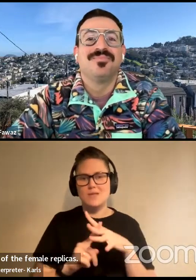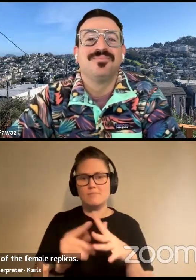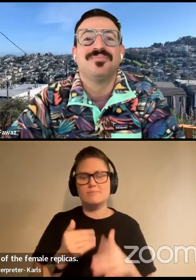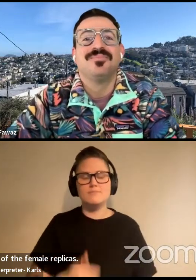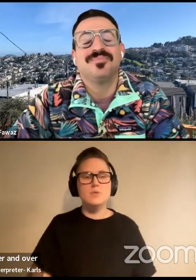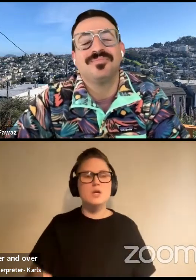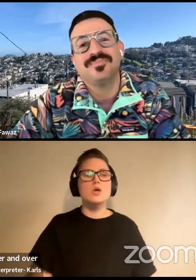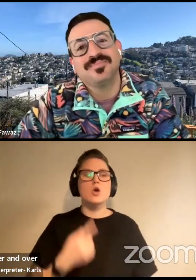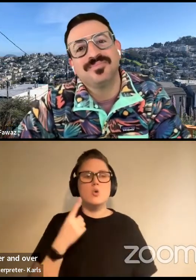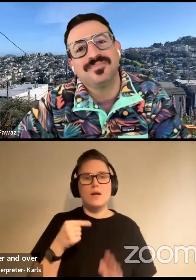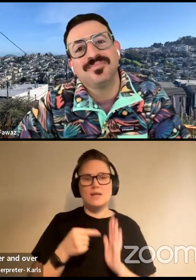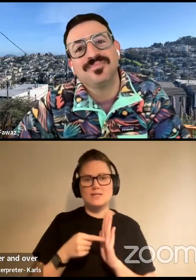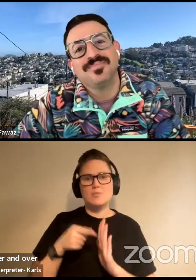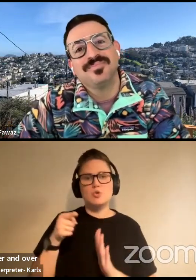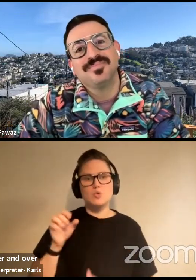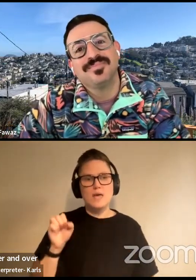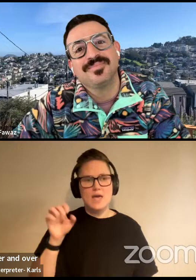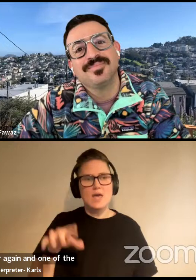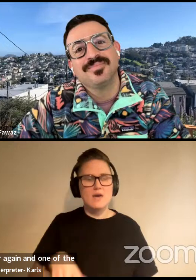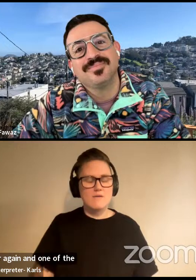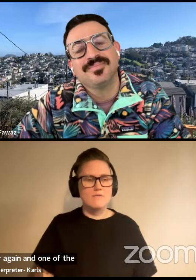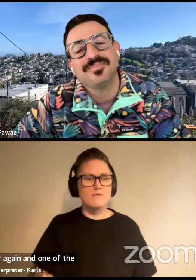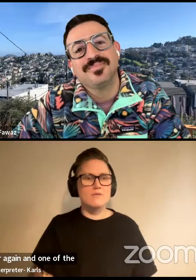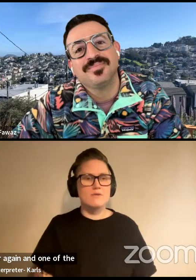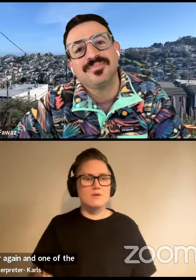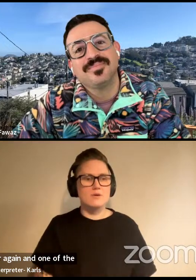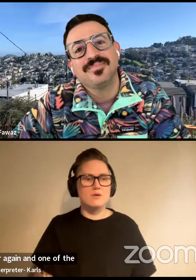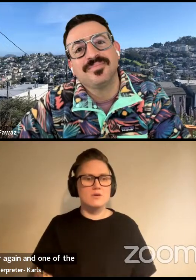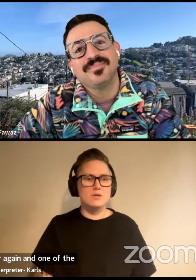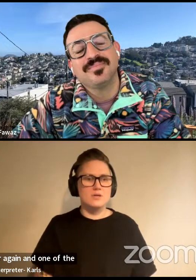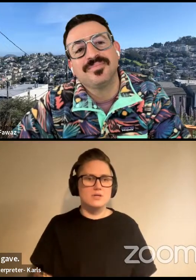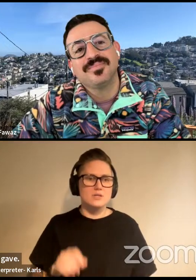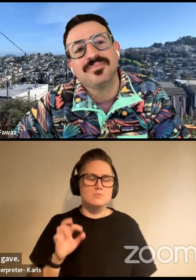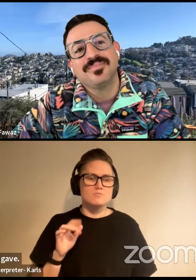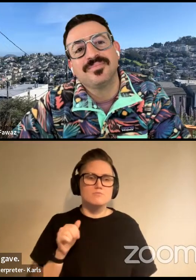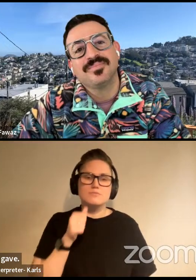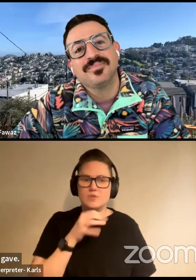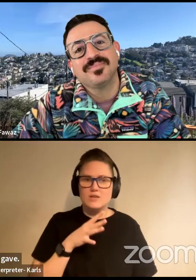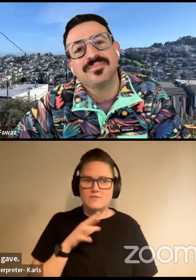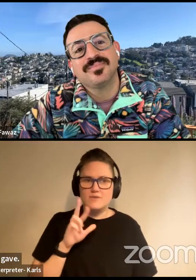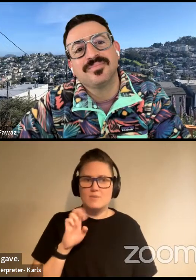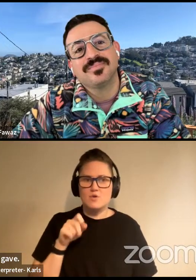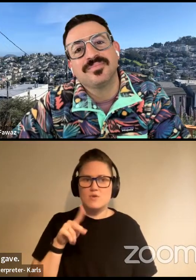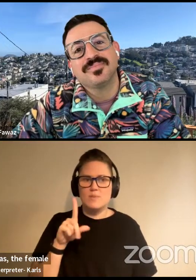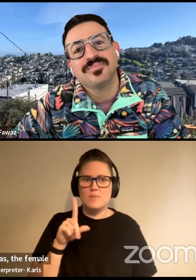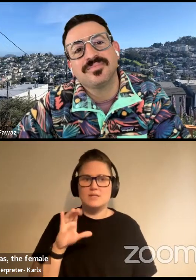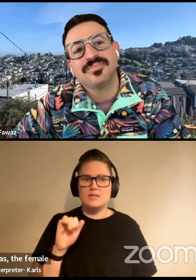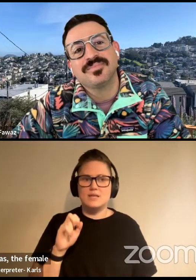those examples you gave was the female replicant as